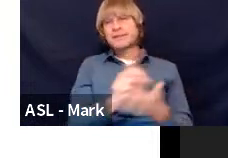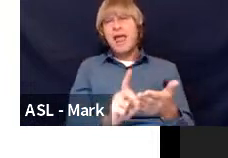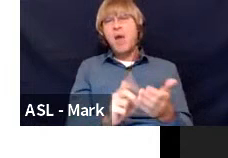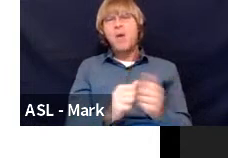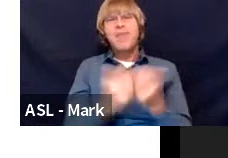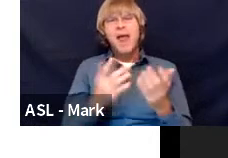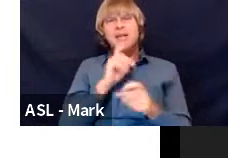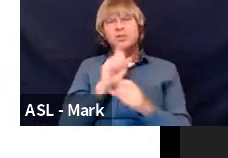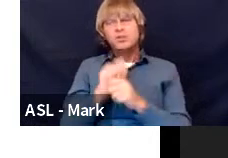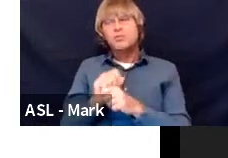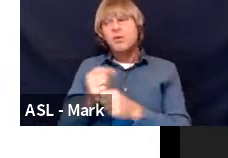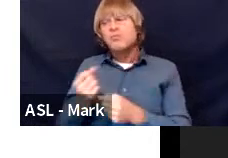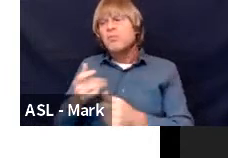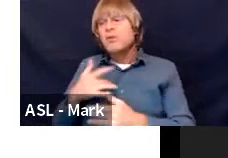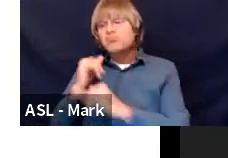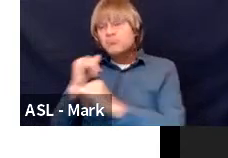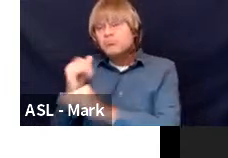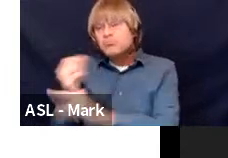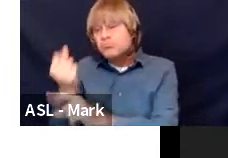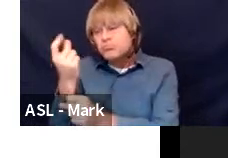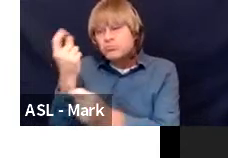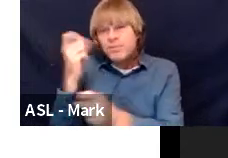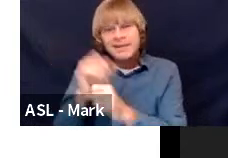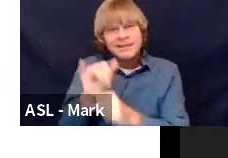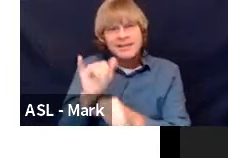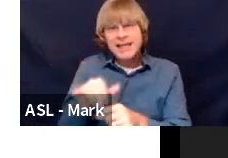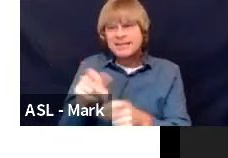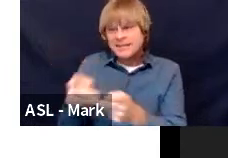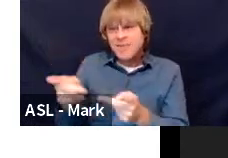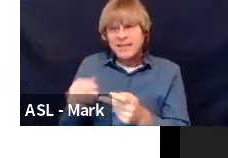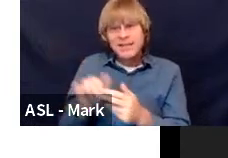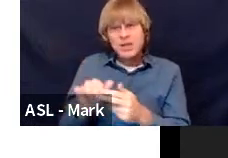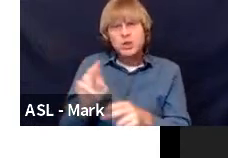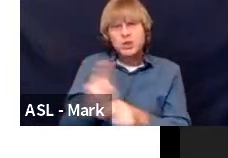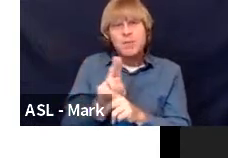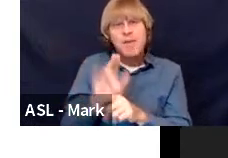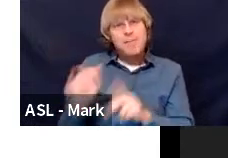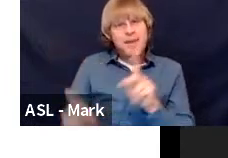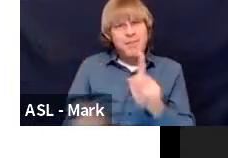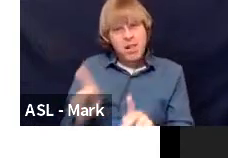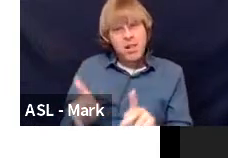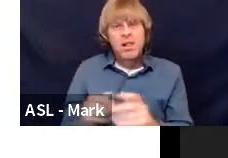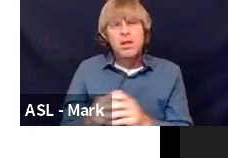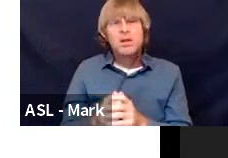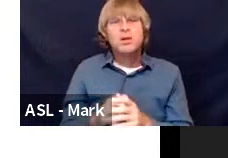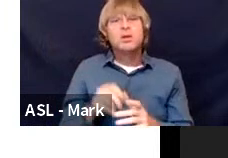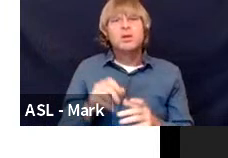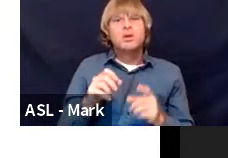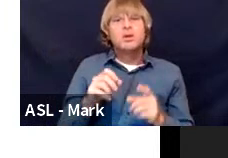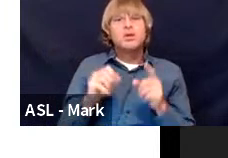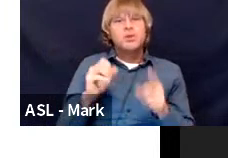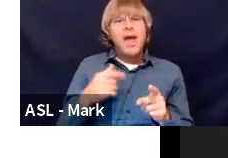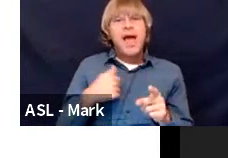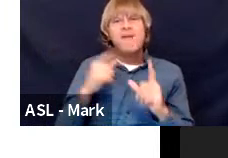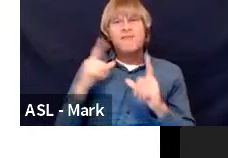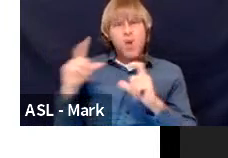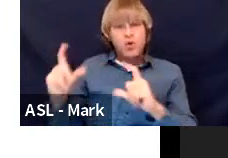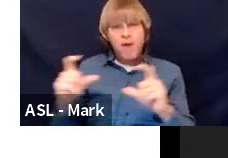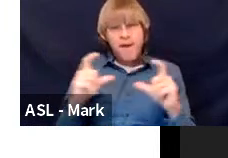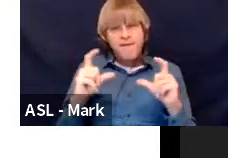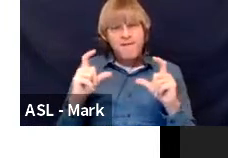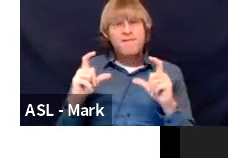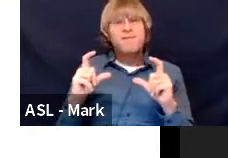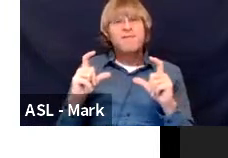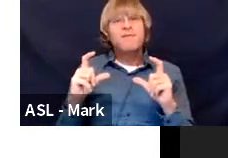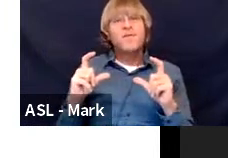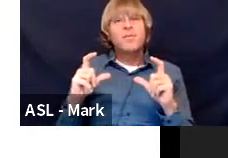without actually relating this to someone, because this is a space that is utilized by people. So I photographed Abe and